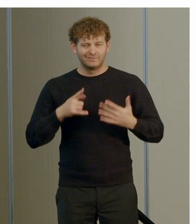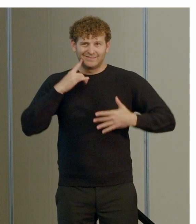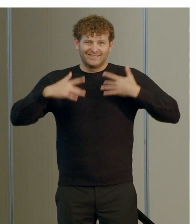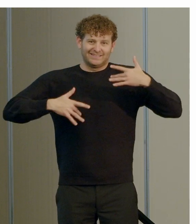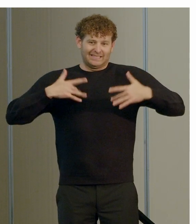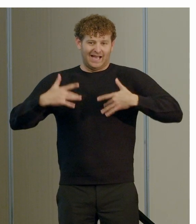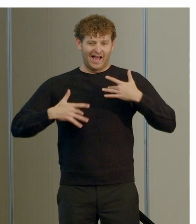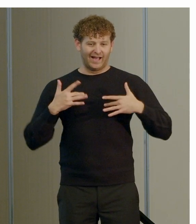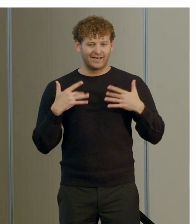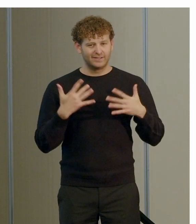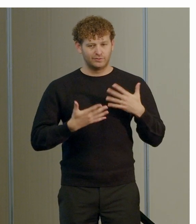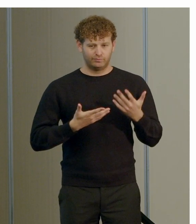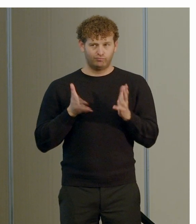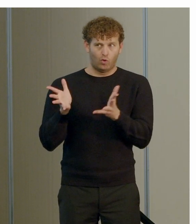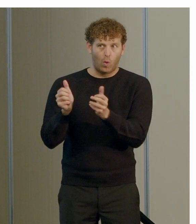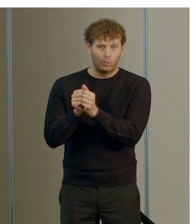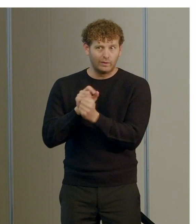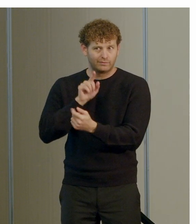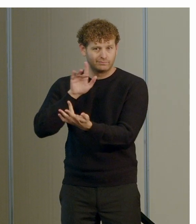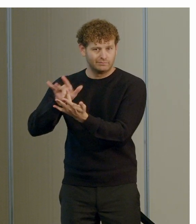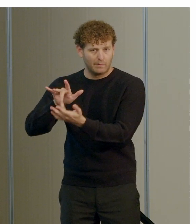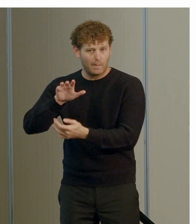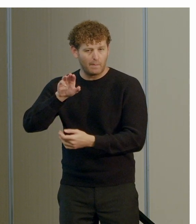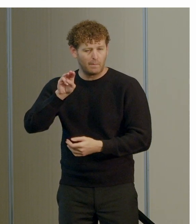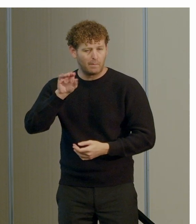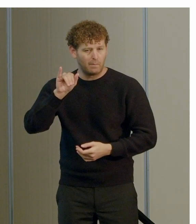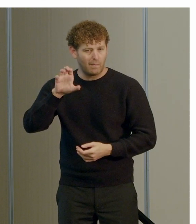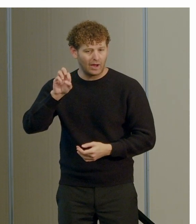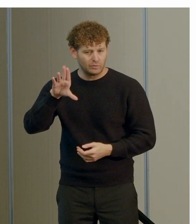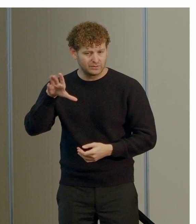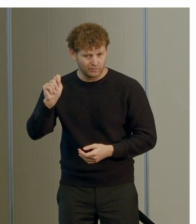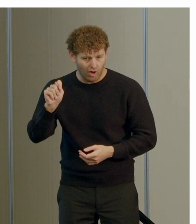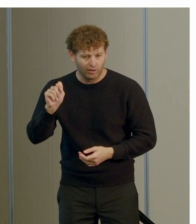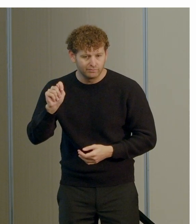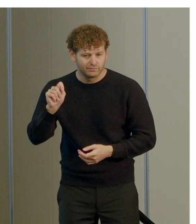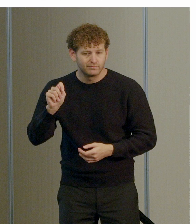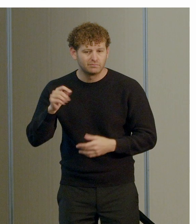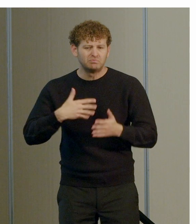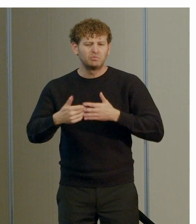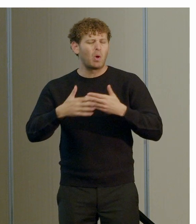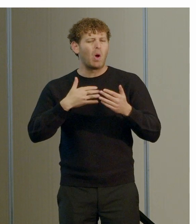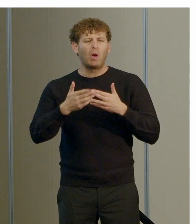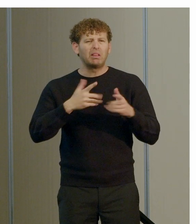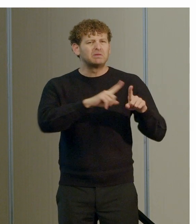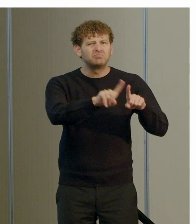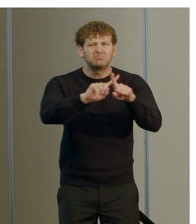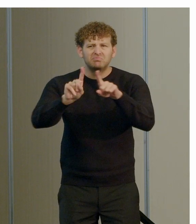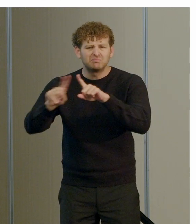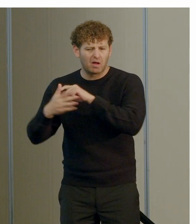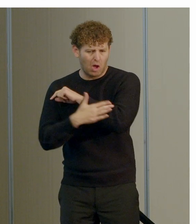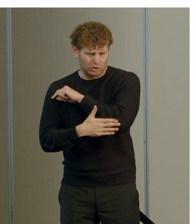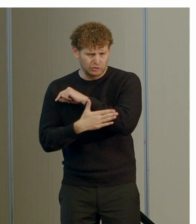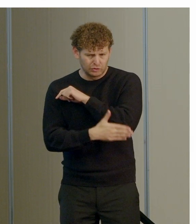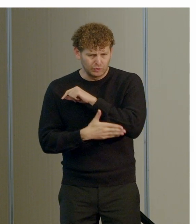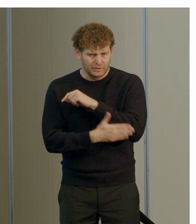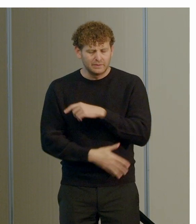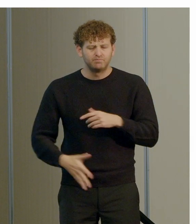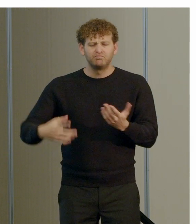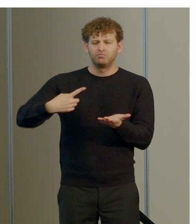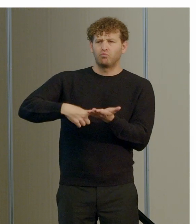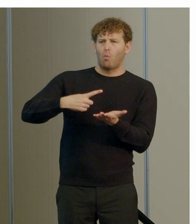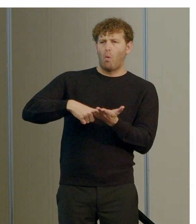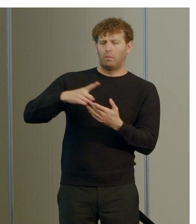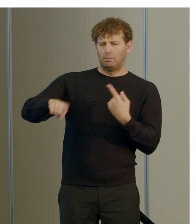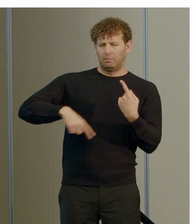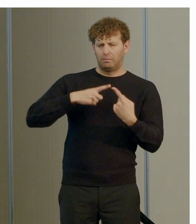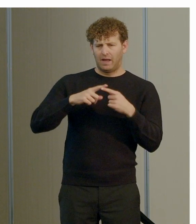same Microsoft regardless of your country. So let's talk about consistent messaging and asking them to